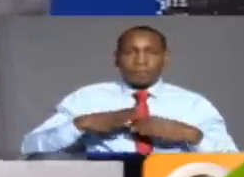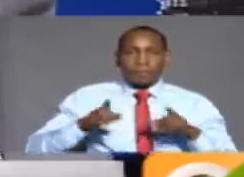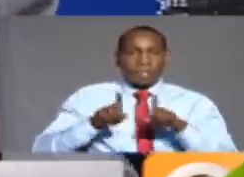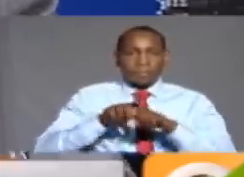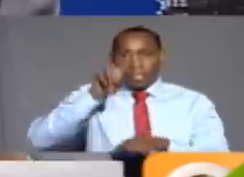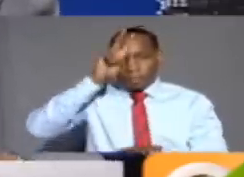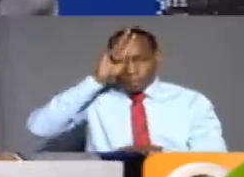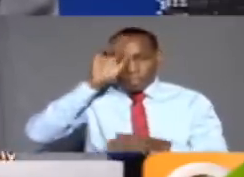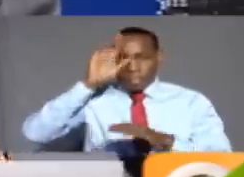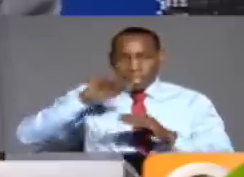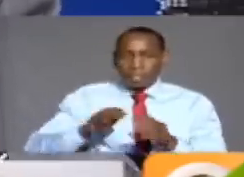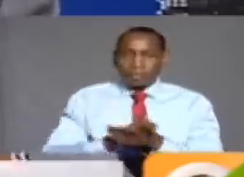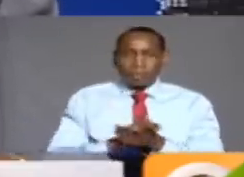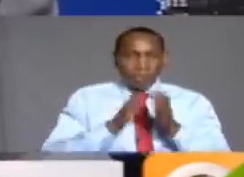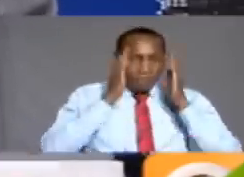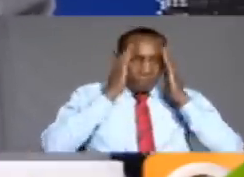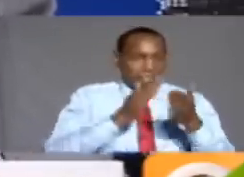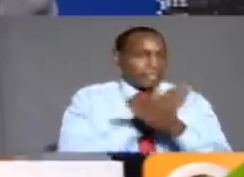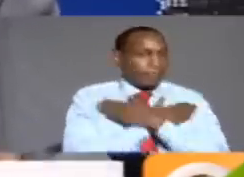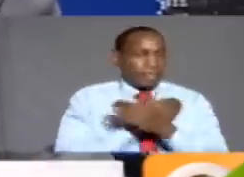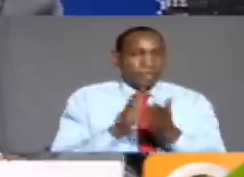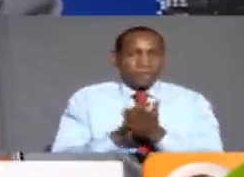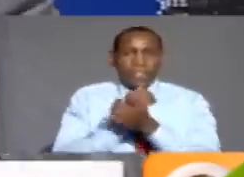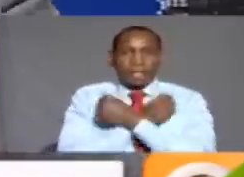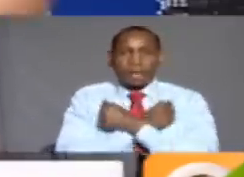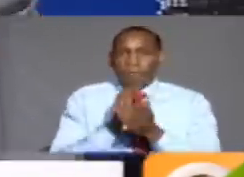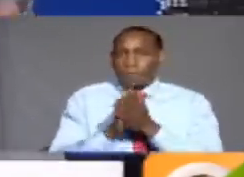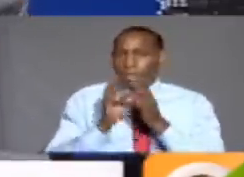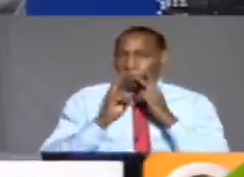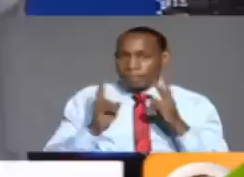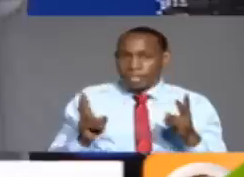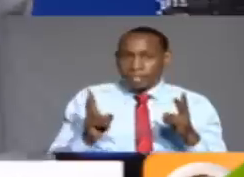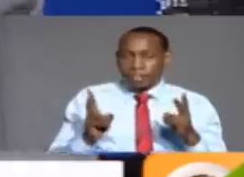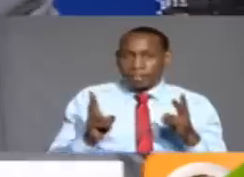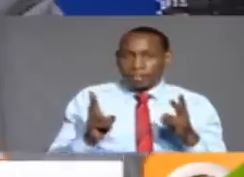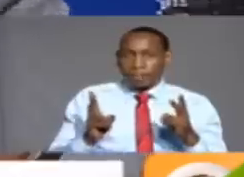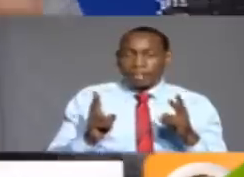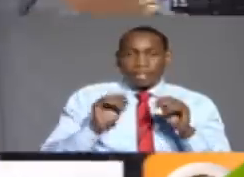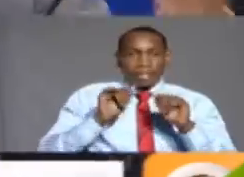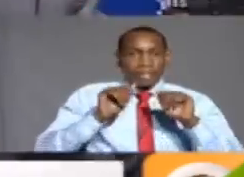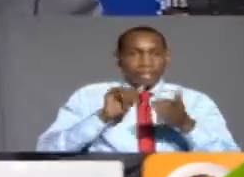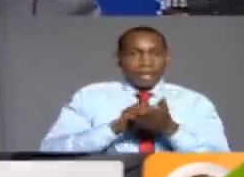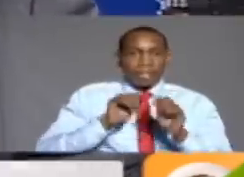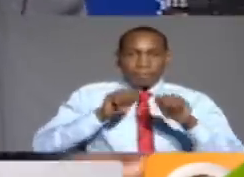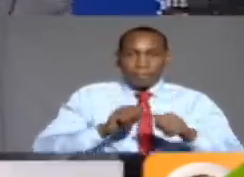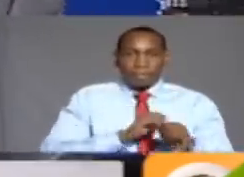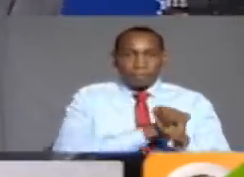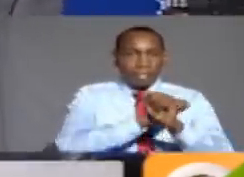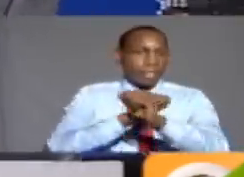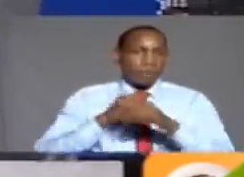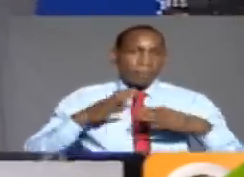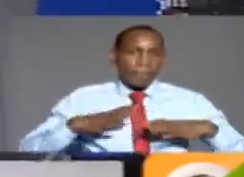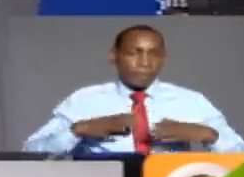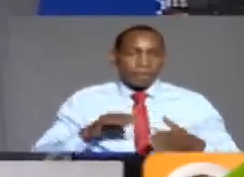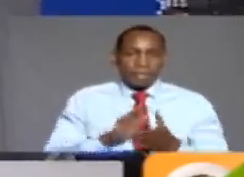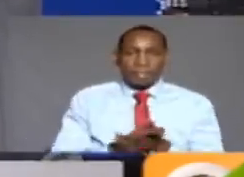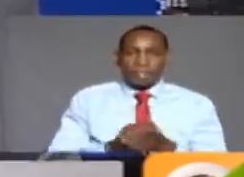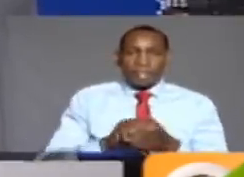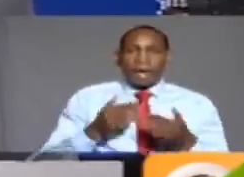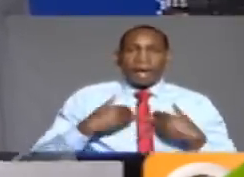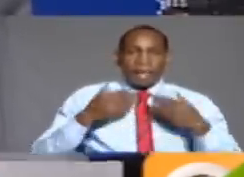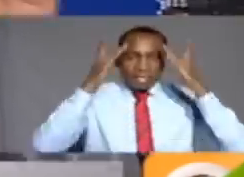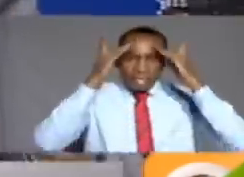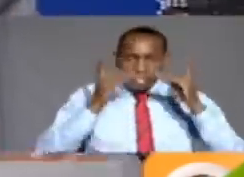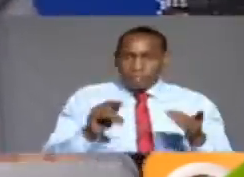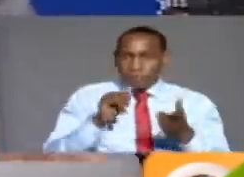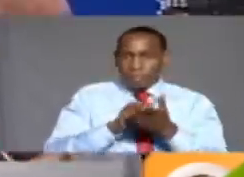in friendship and love and peace and long-lasting peace that can be able to secure our people? And we made that resolution.